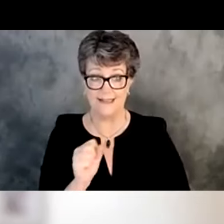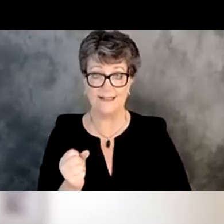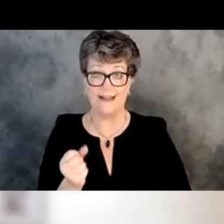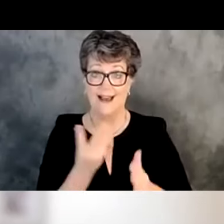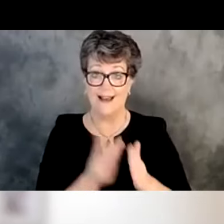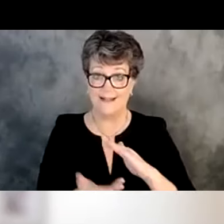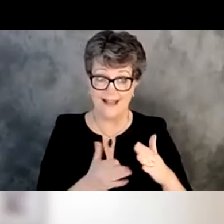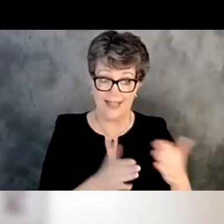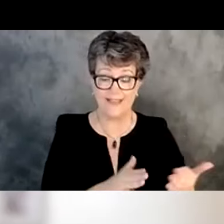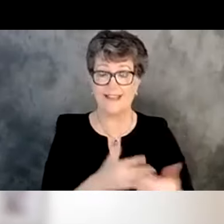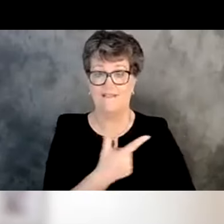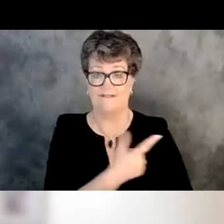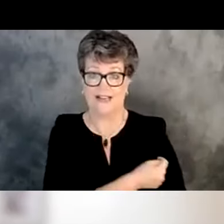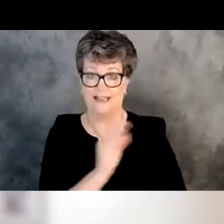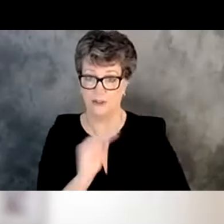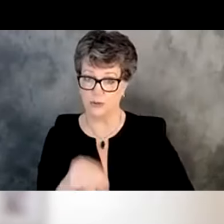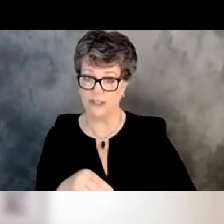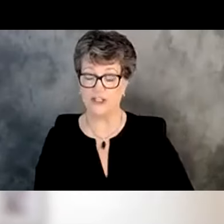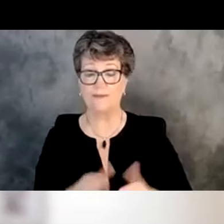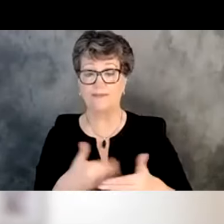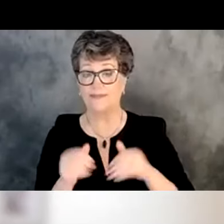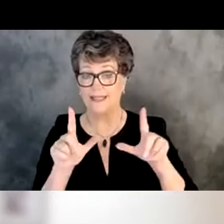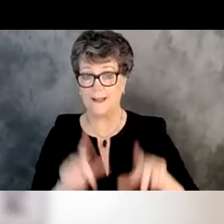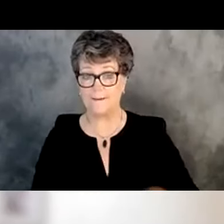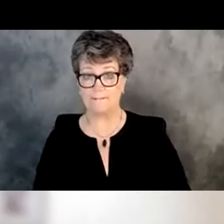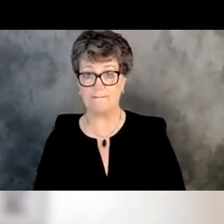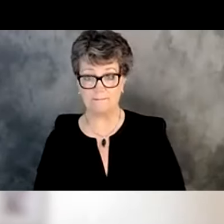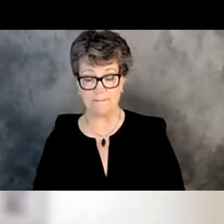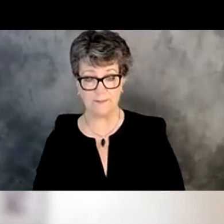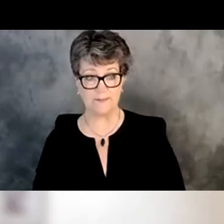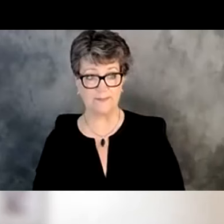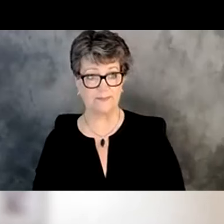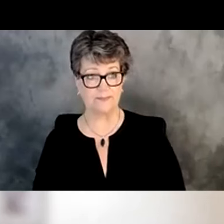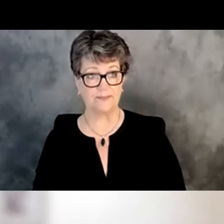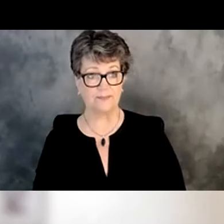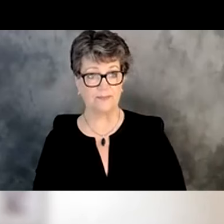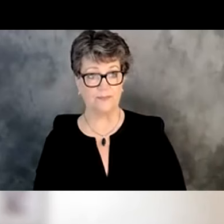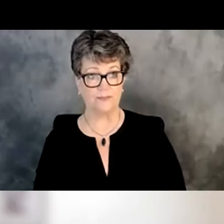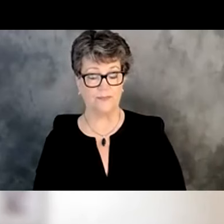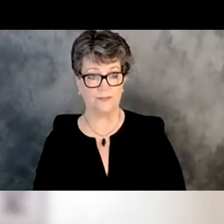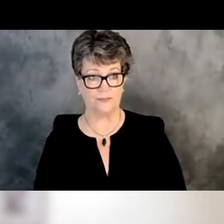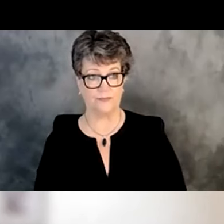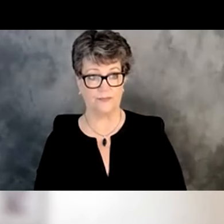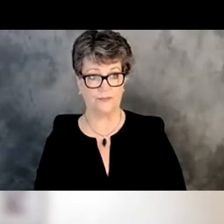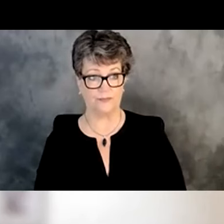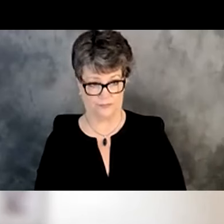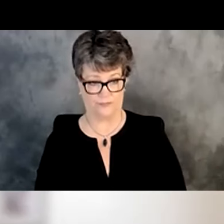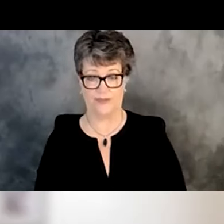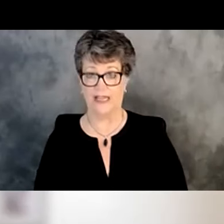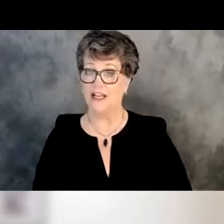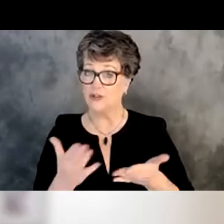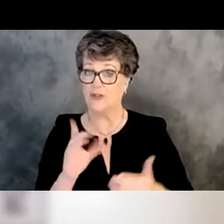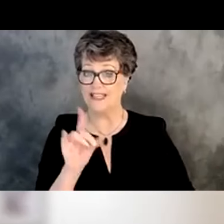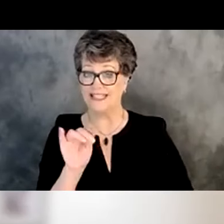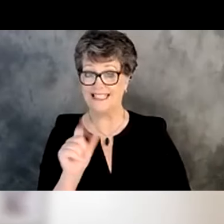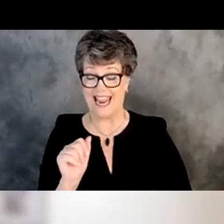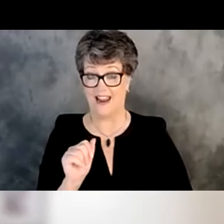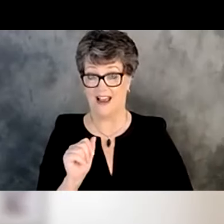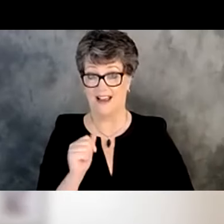and vaccination rates. Next slide. So this is data as of